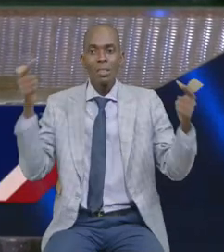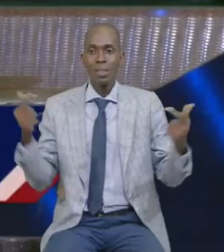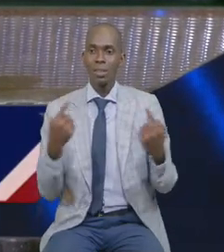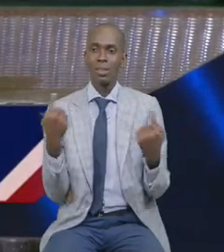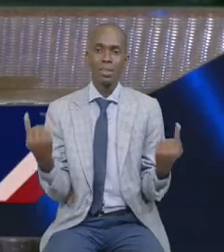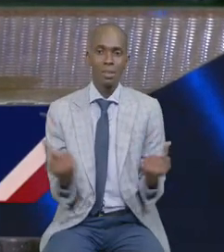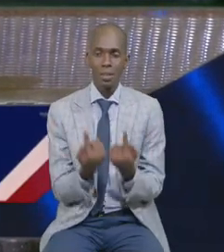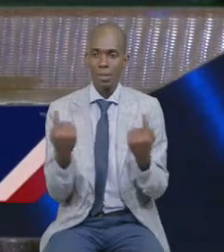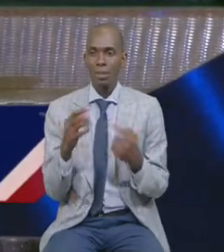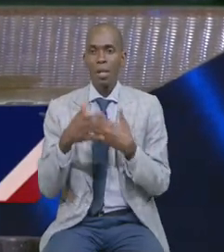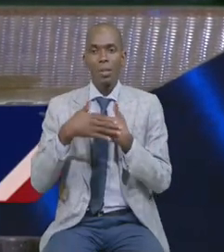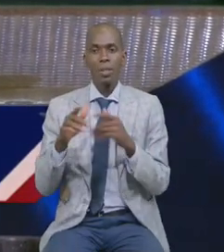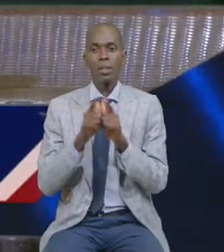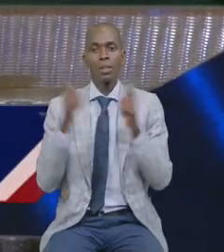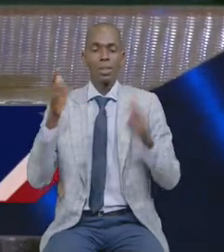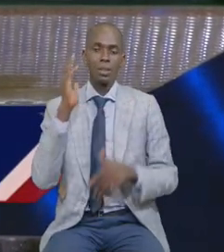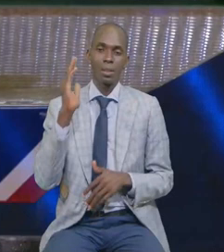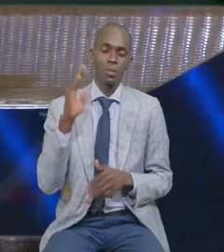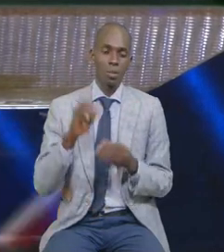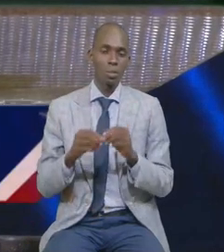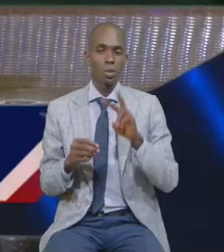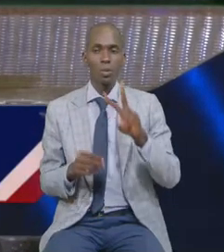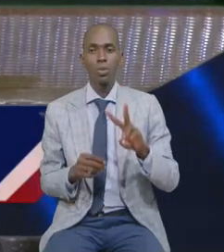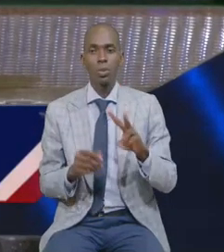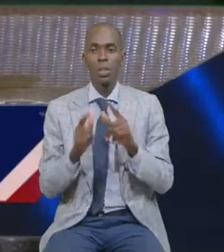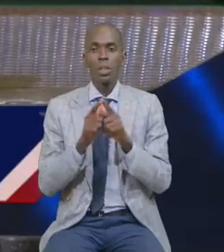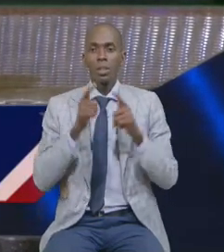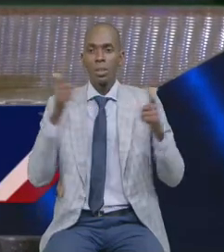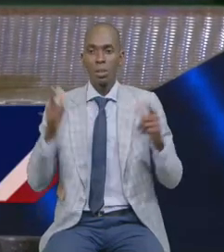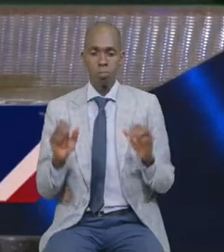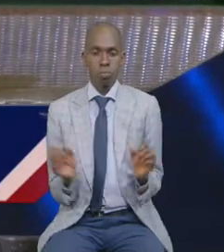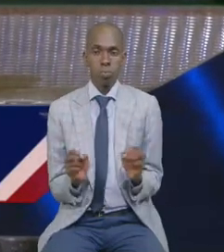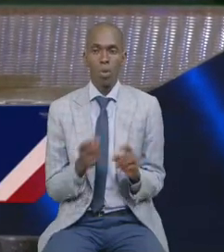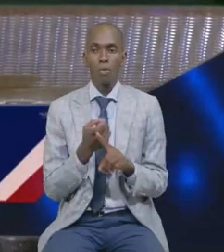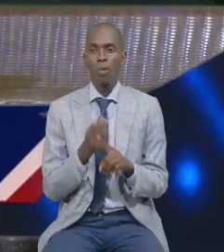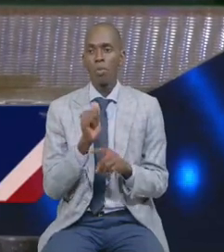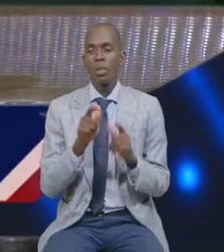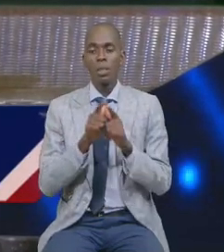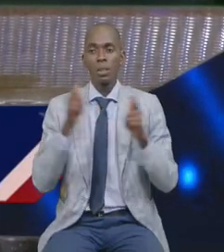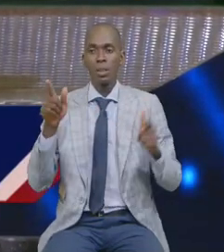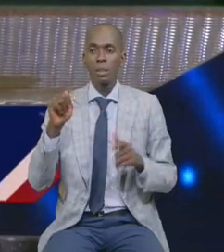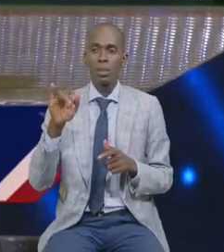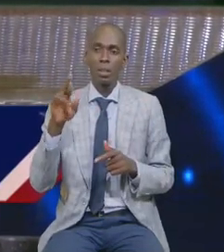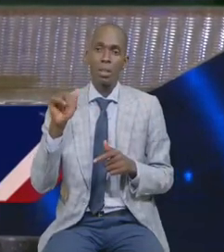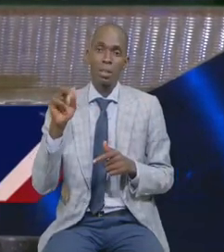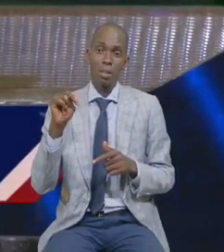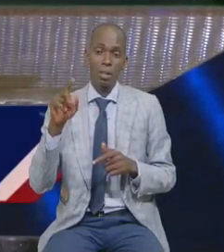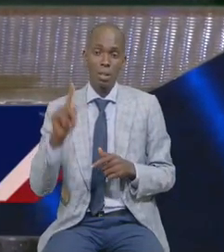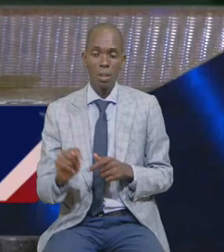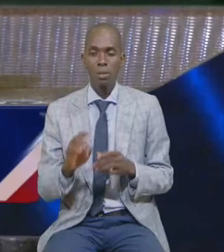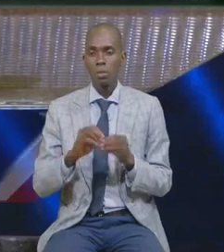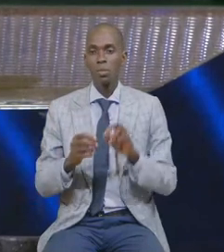testimony. Number two, great threats from a great tyrant. And number three,